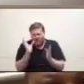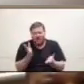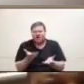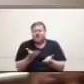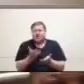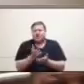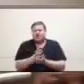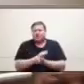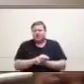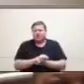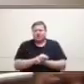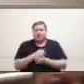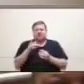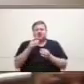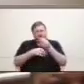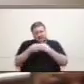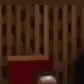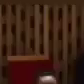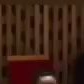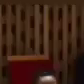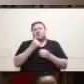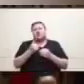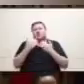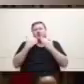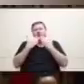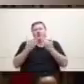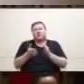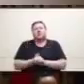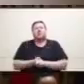What you Okay. explained, Mayor, please. Thank you. Okay.